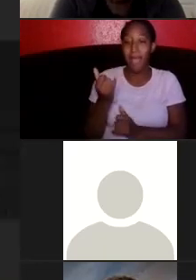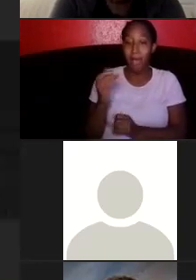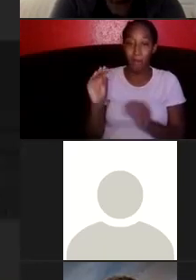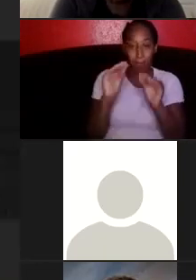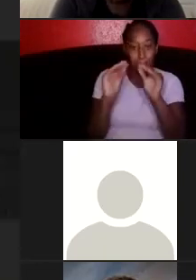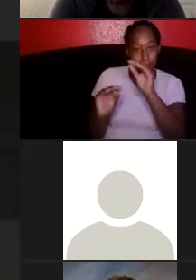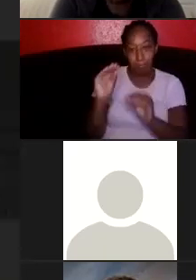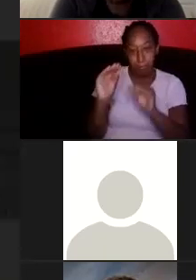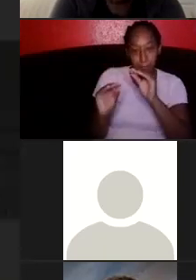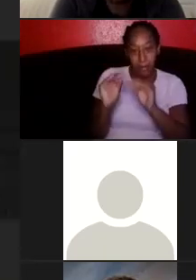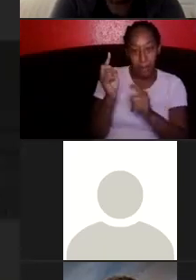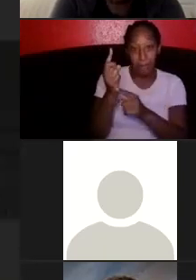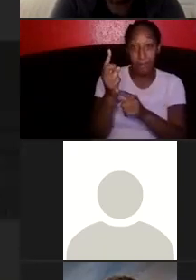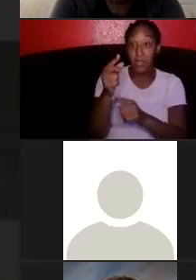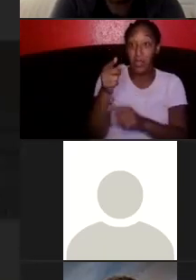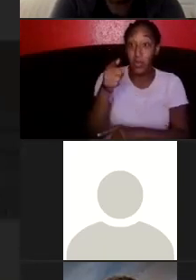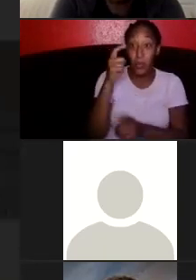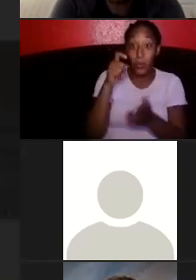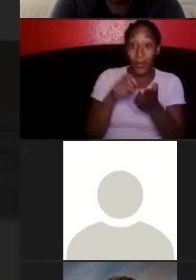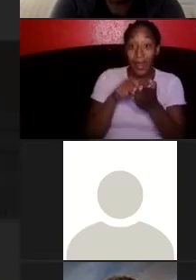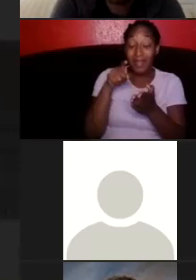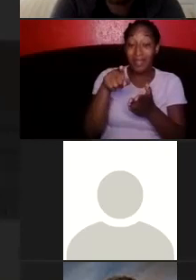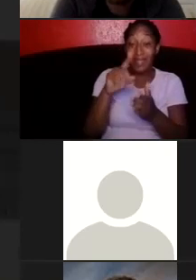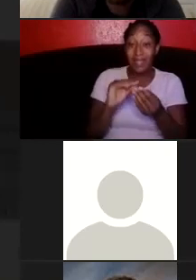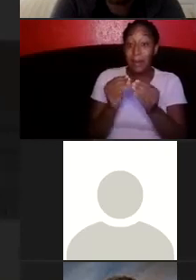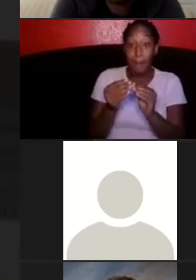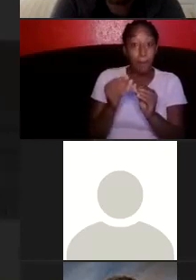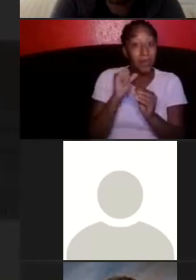so big, then this number is going to dominate?